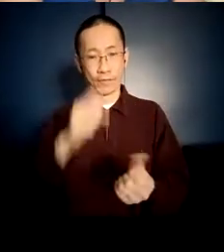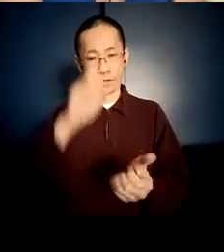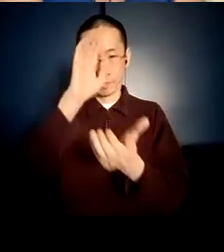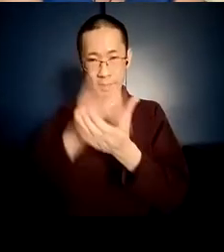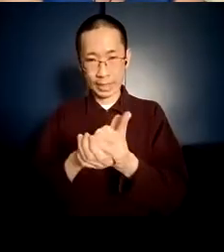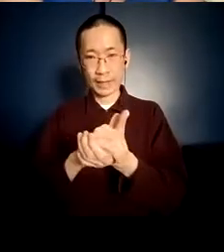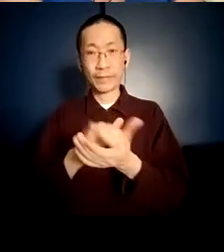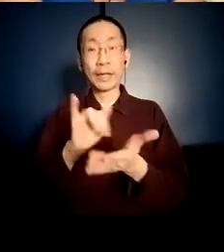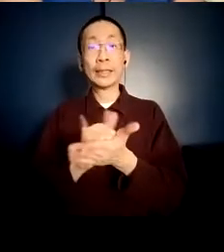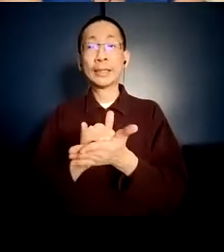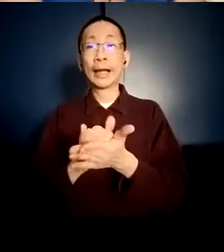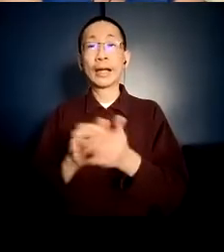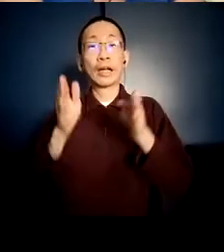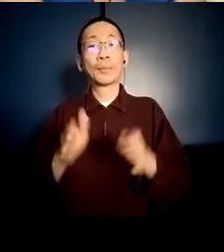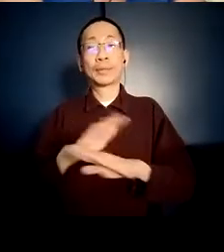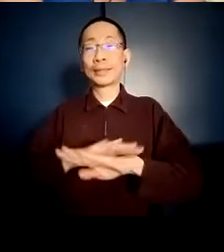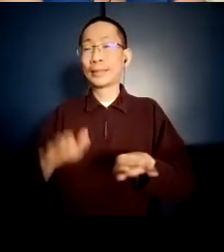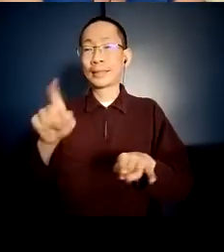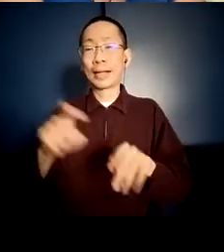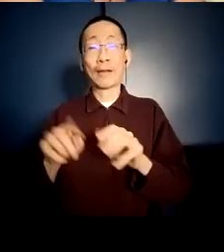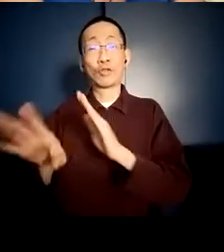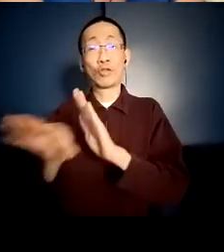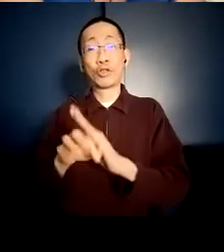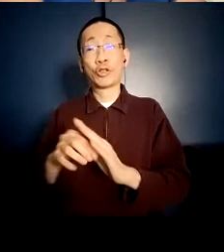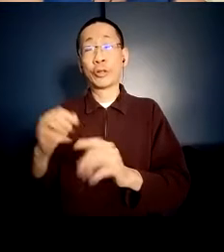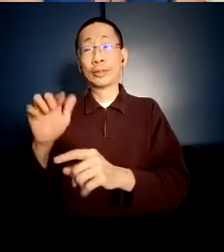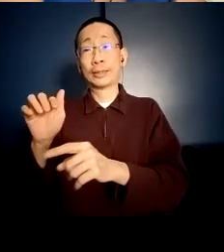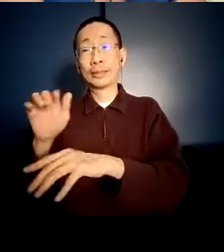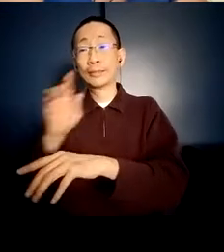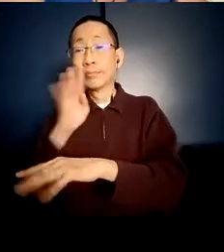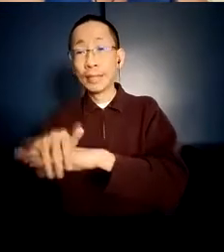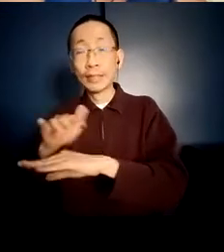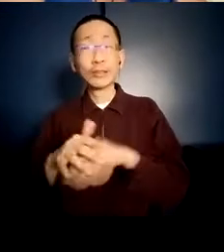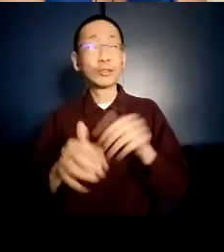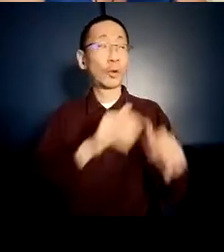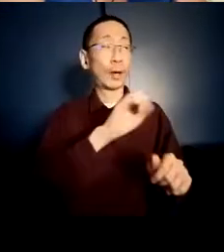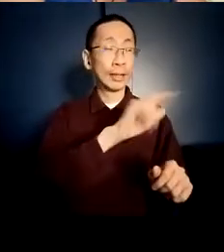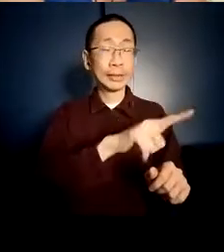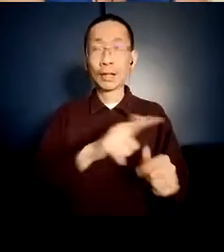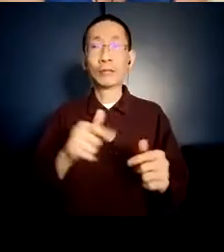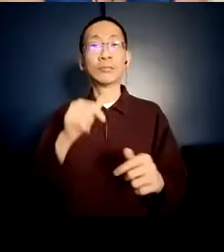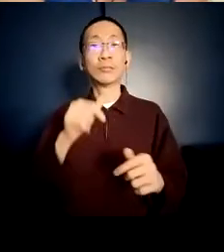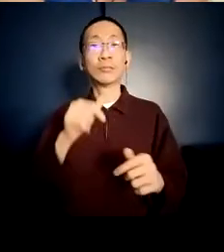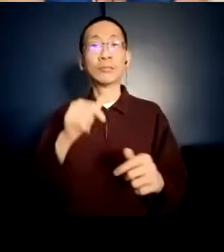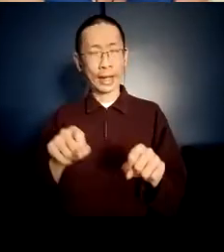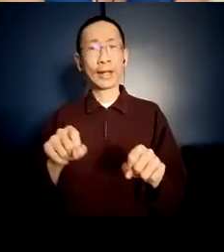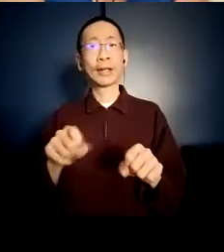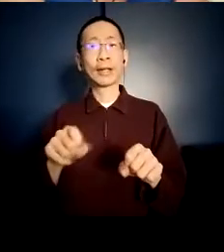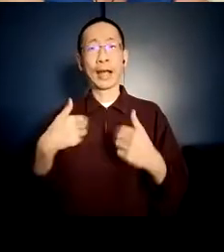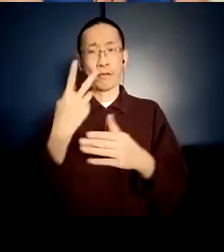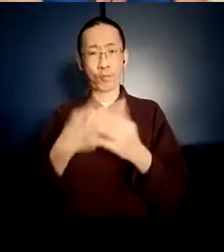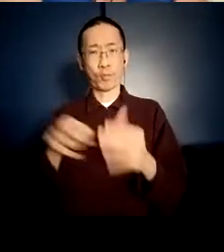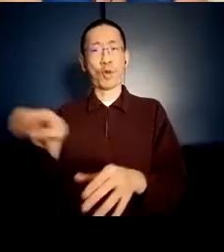a person does not have to choose one or the other, a sign language or a spoken language. You can certainly have